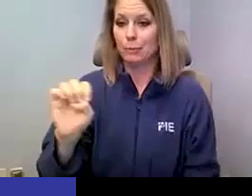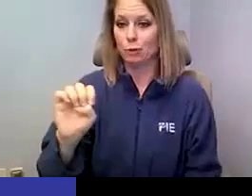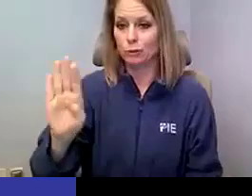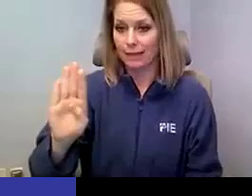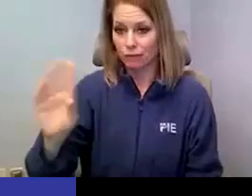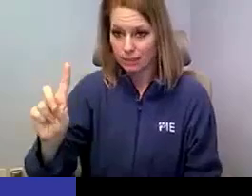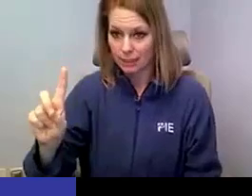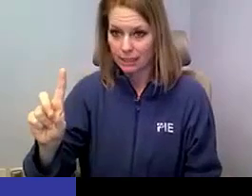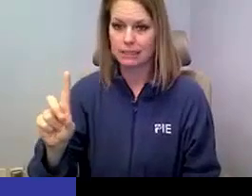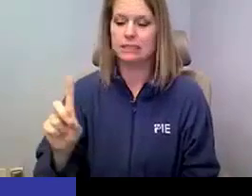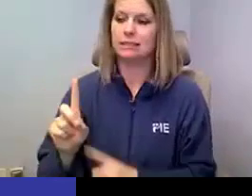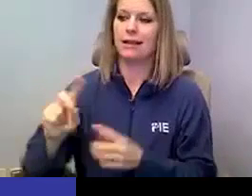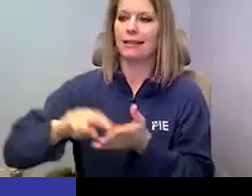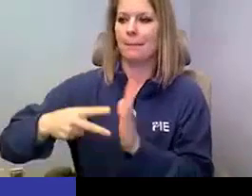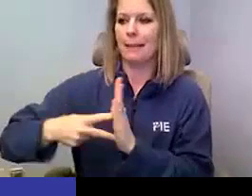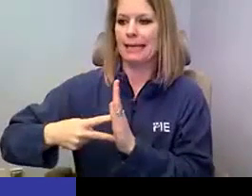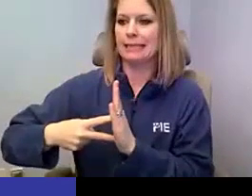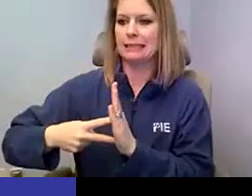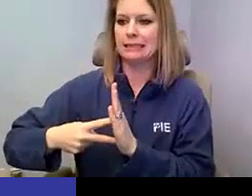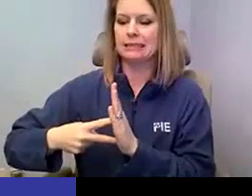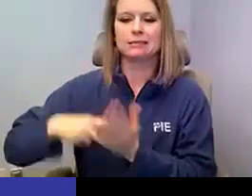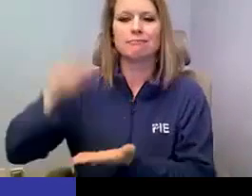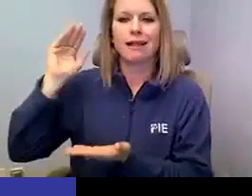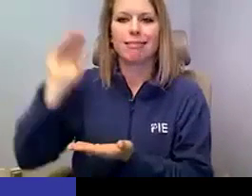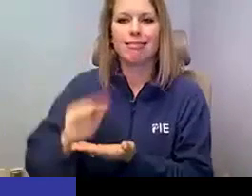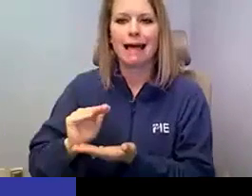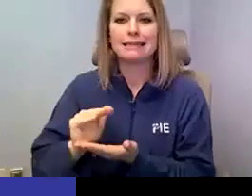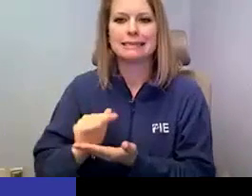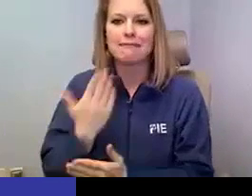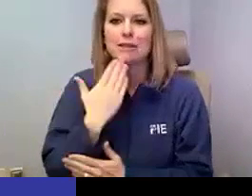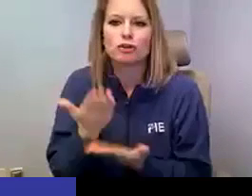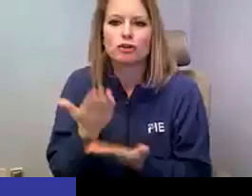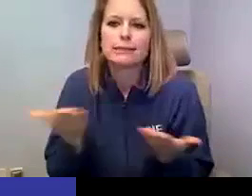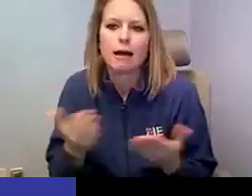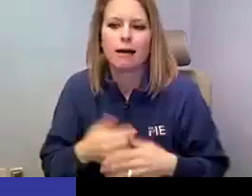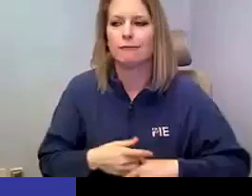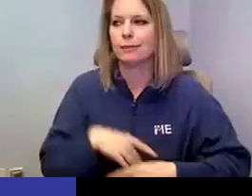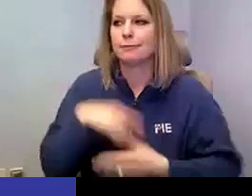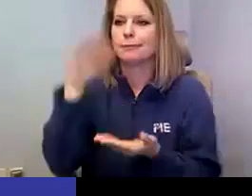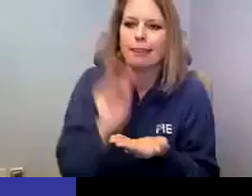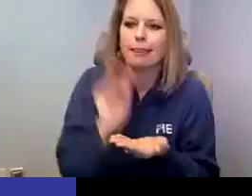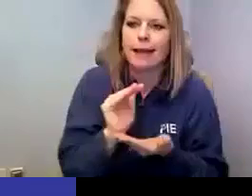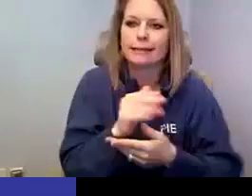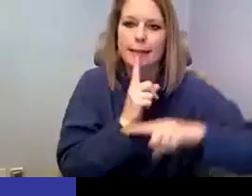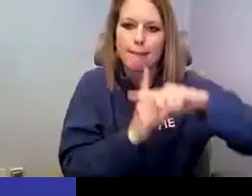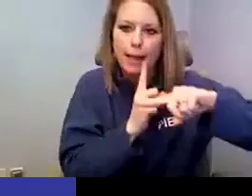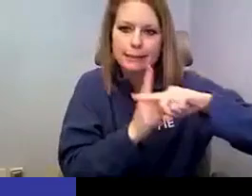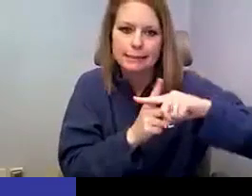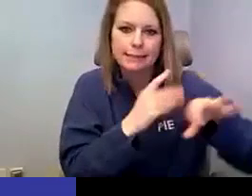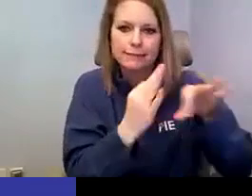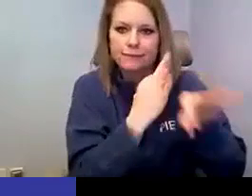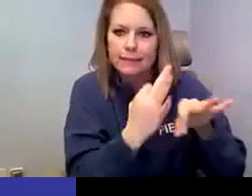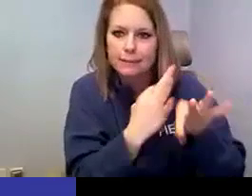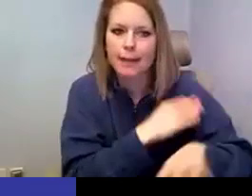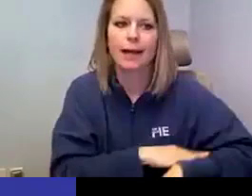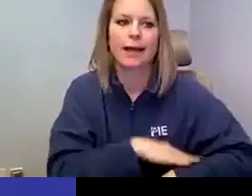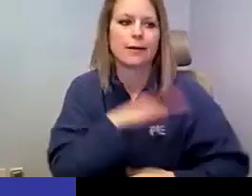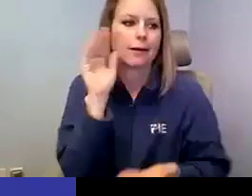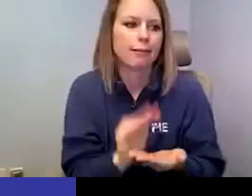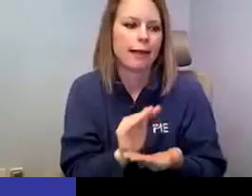stuff from school. They get less positive feedback. They receive less positive supports and interventions,